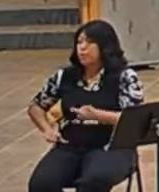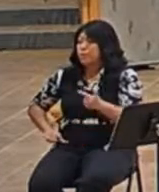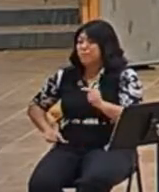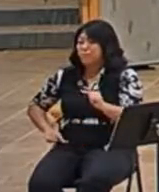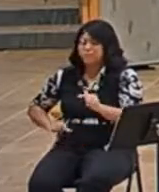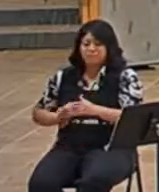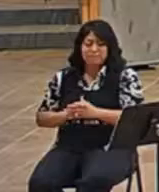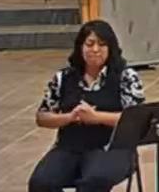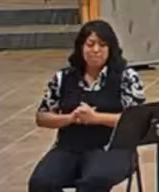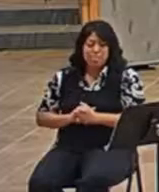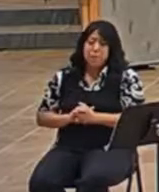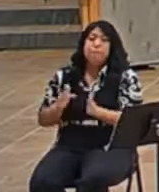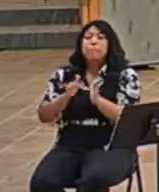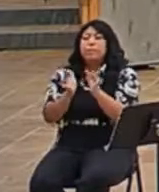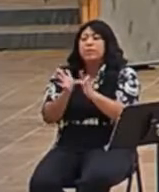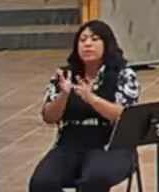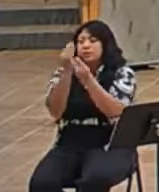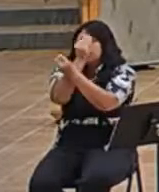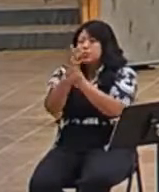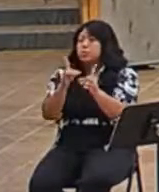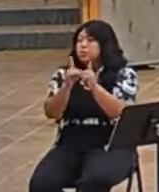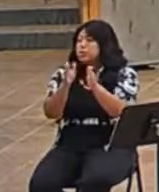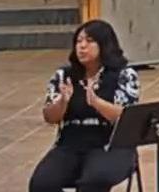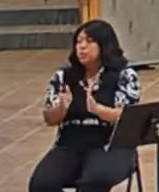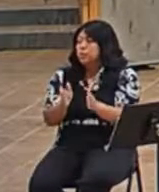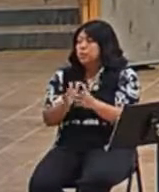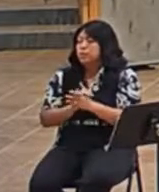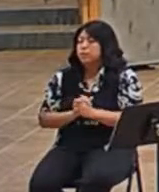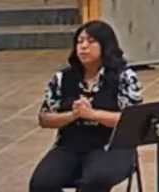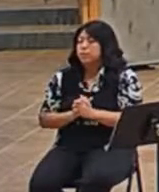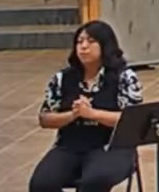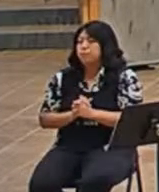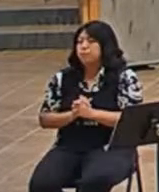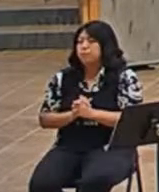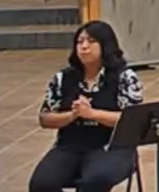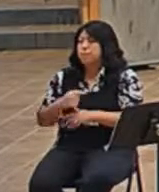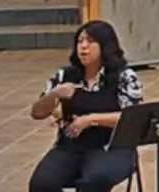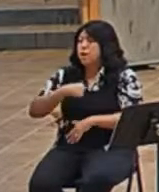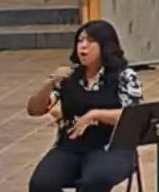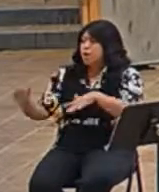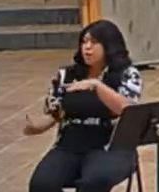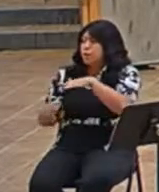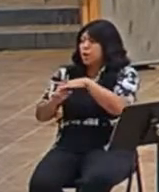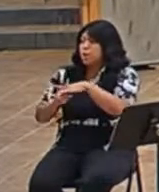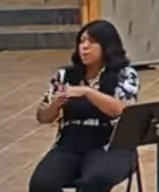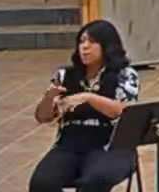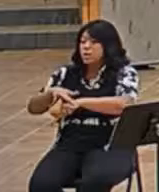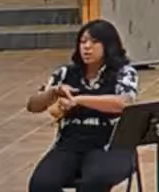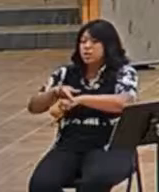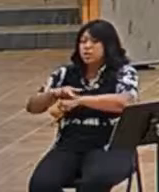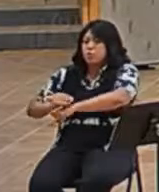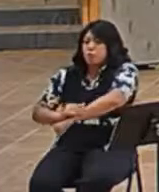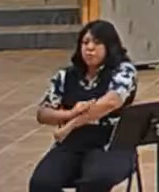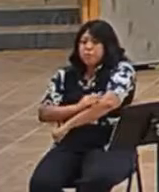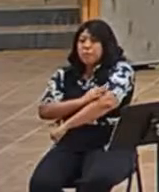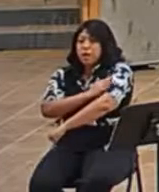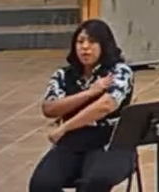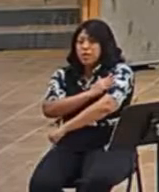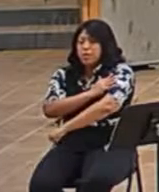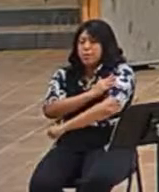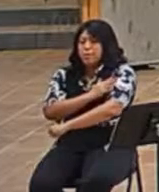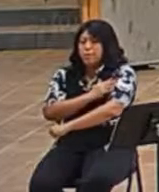Lord. Jesus said to his disciples, I have come to set the earth on